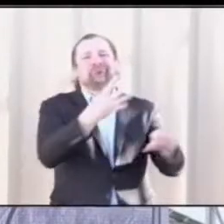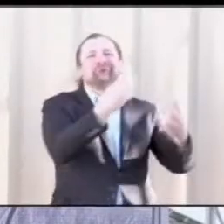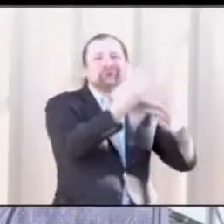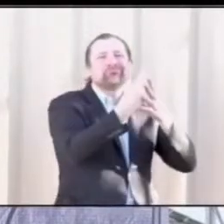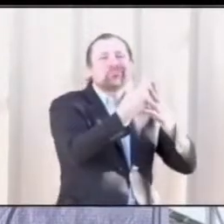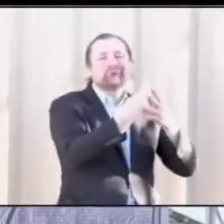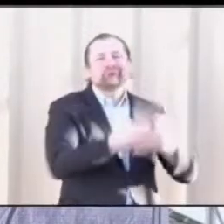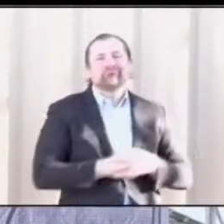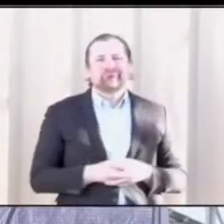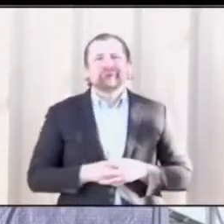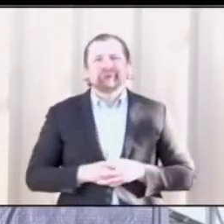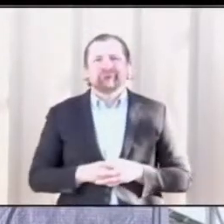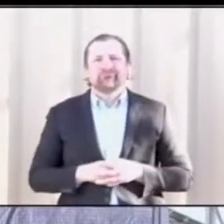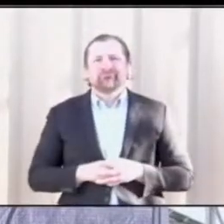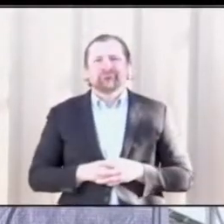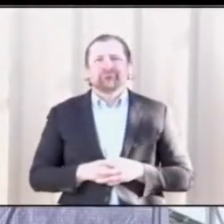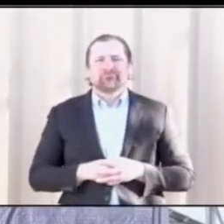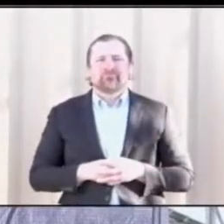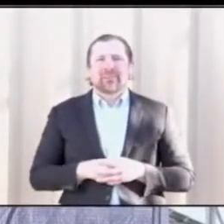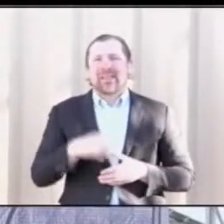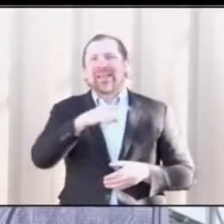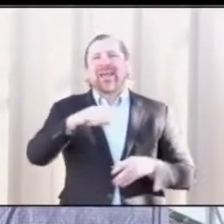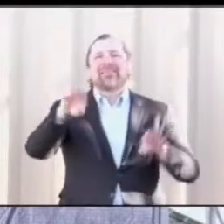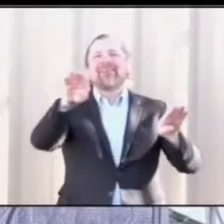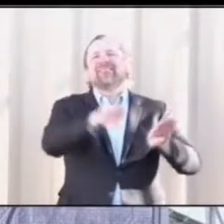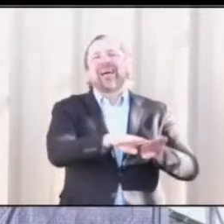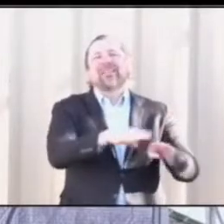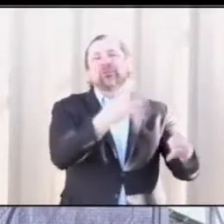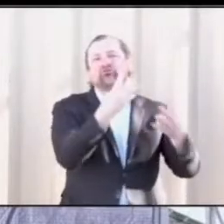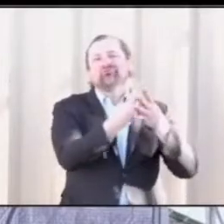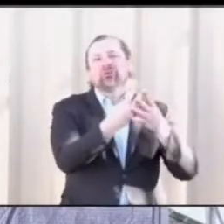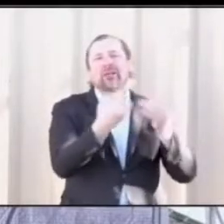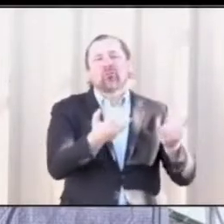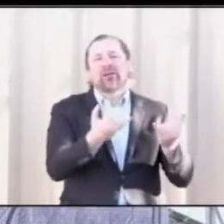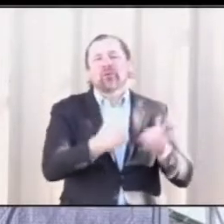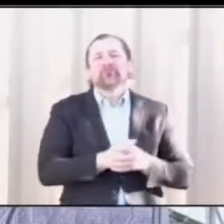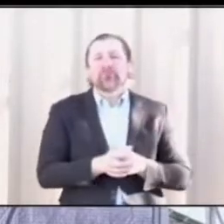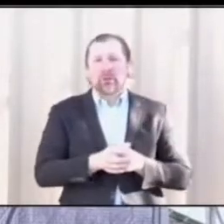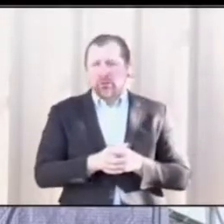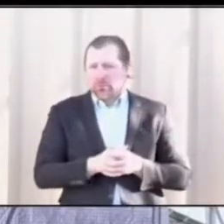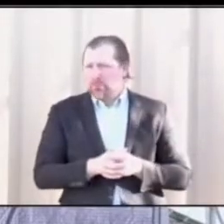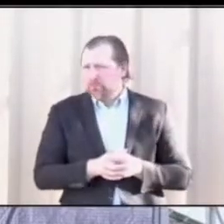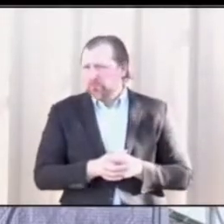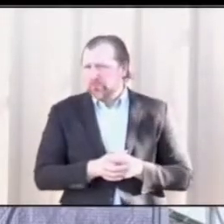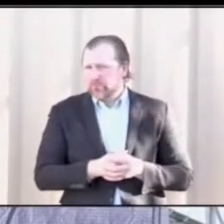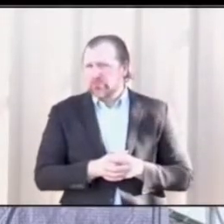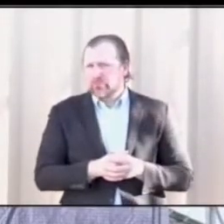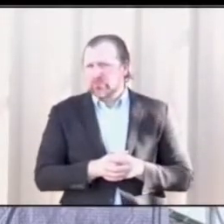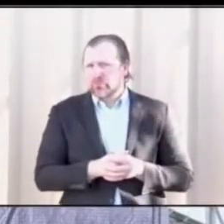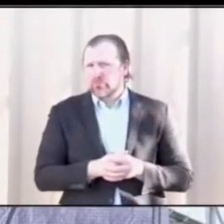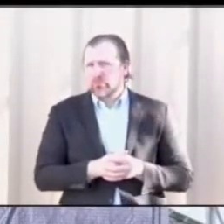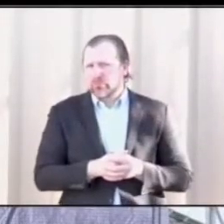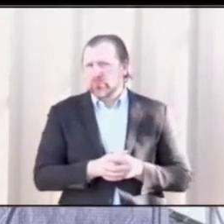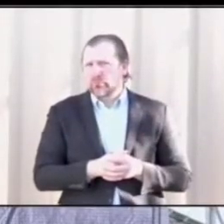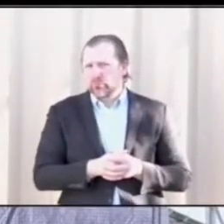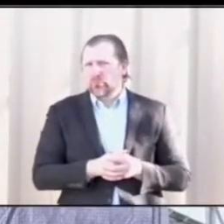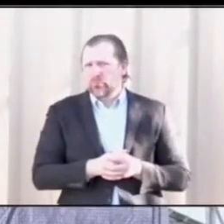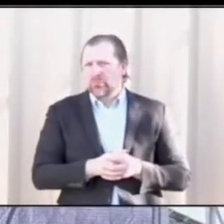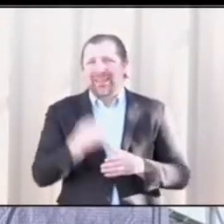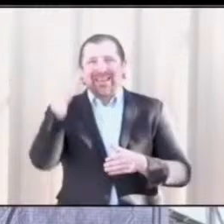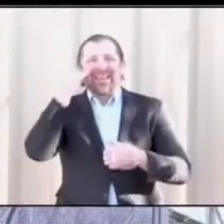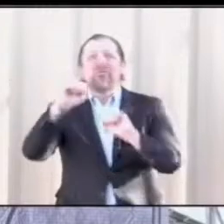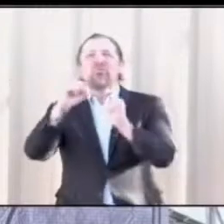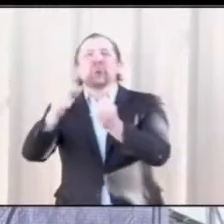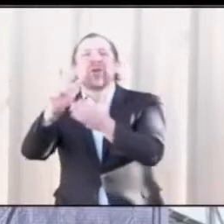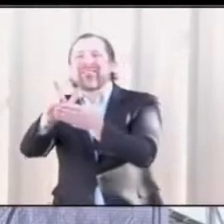without incident. That suspect was also booked at Valley Jail section. Looting is not just a crime against property. It also takes away any sense of